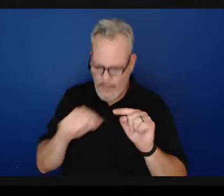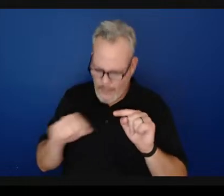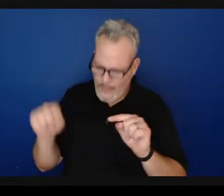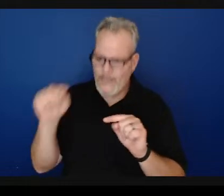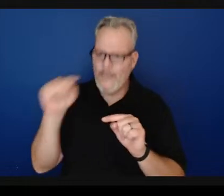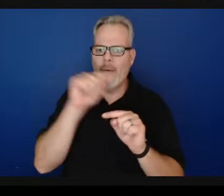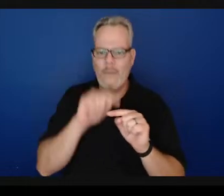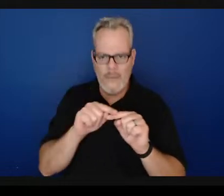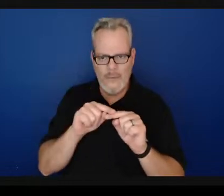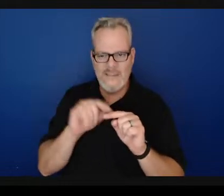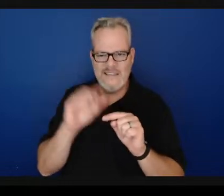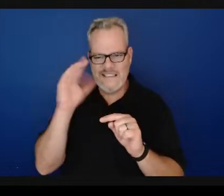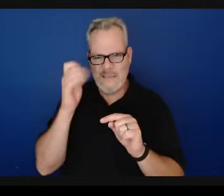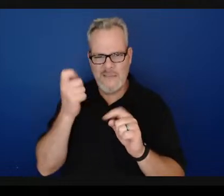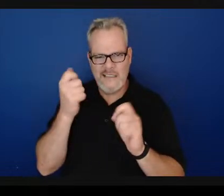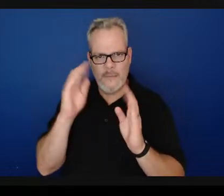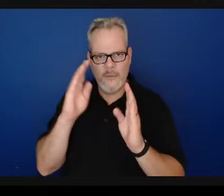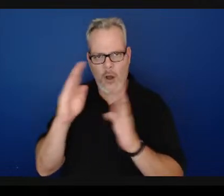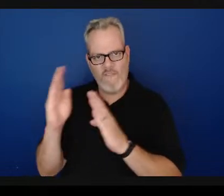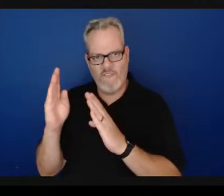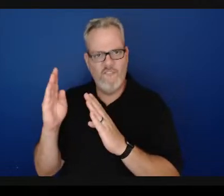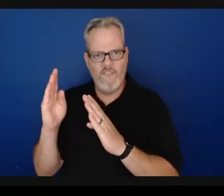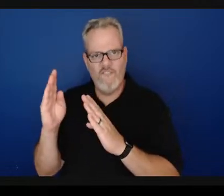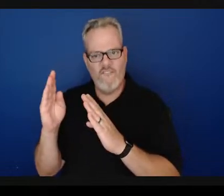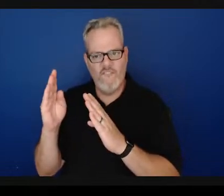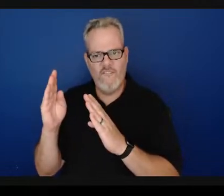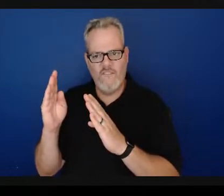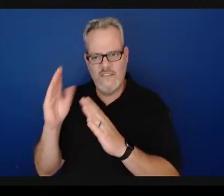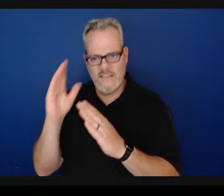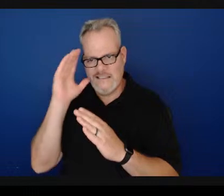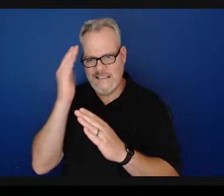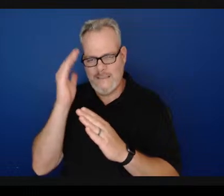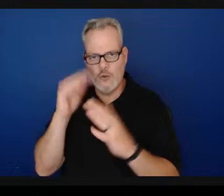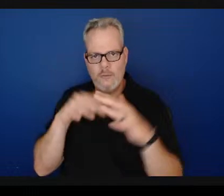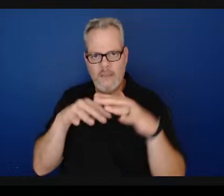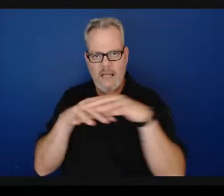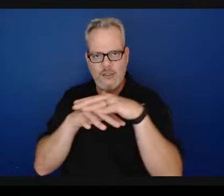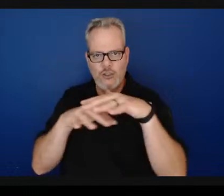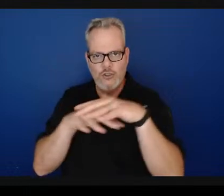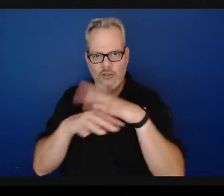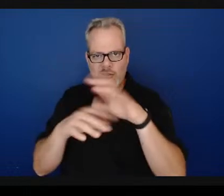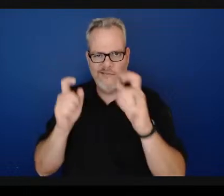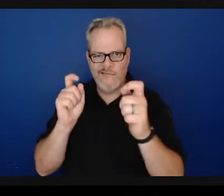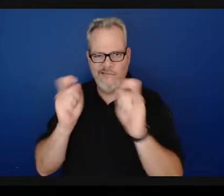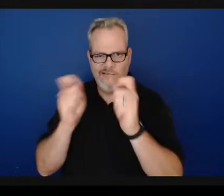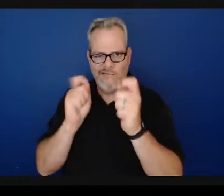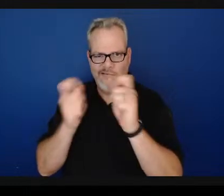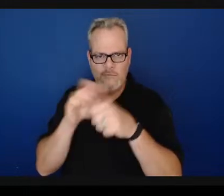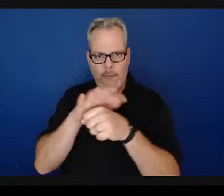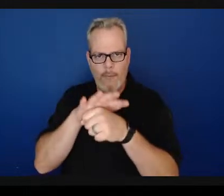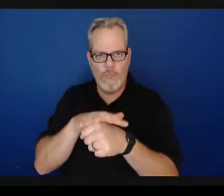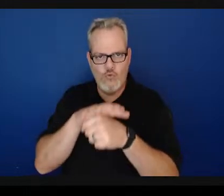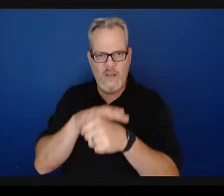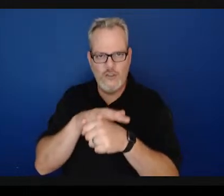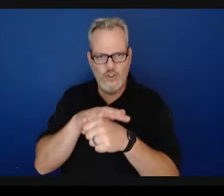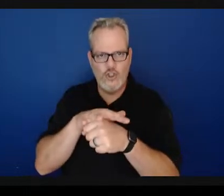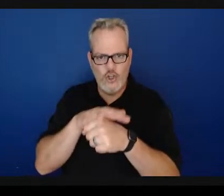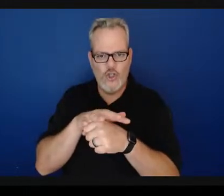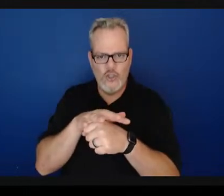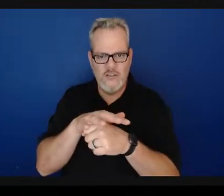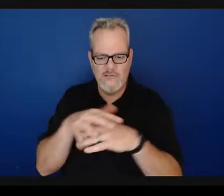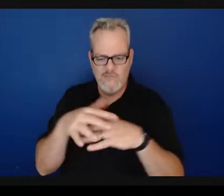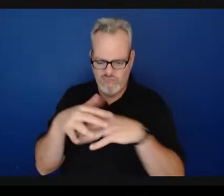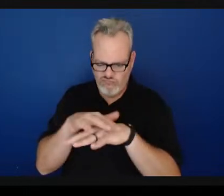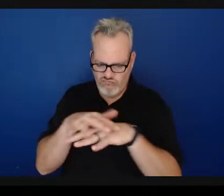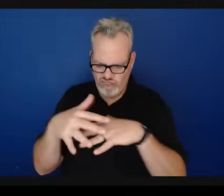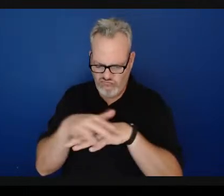this looks like a little bit off in this direction too. Seems to be adjusting to the changing pressure and stress on the volcano. It can go both ways, right? It can be like when